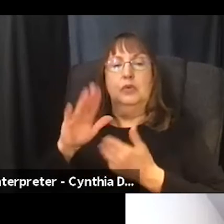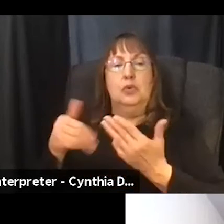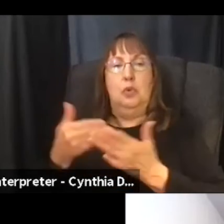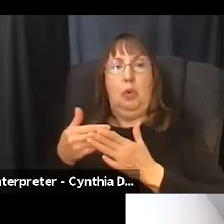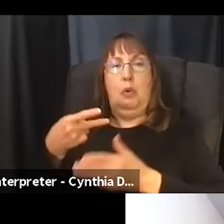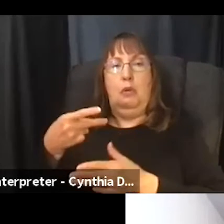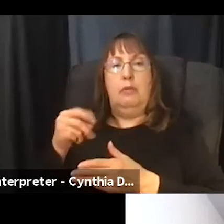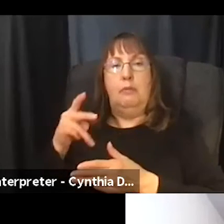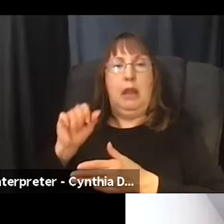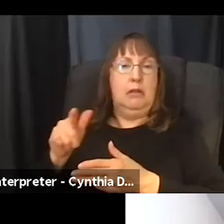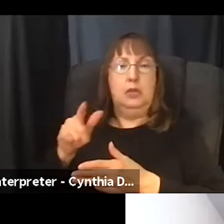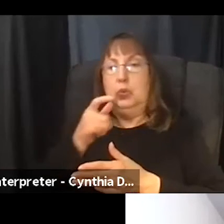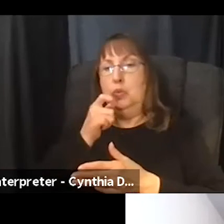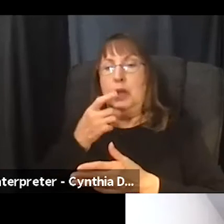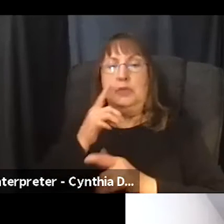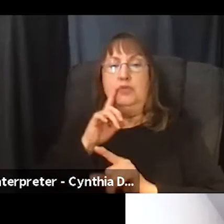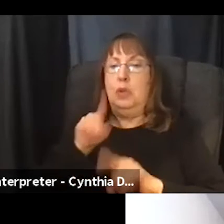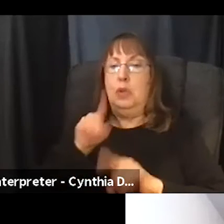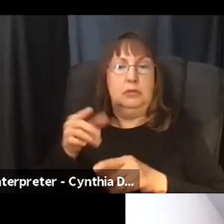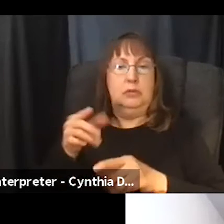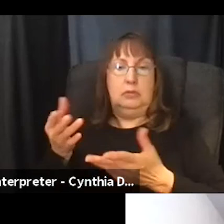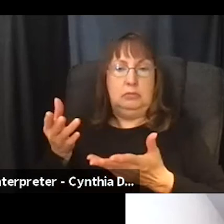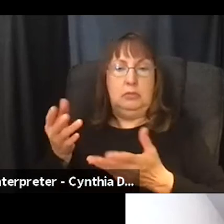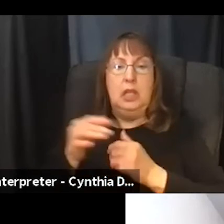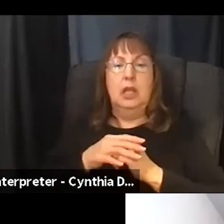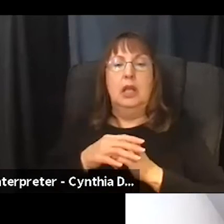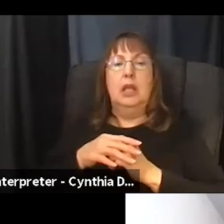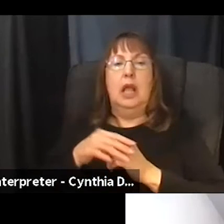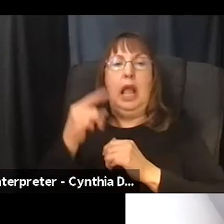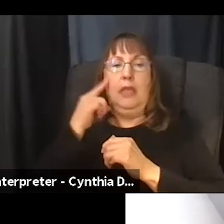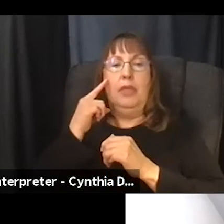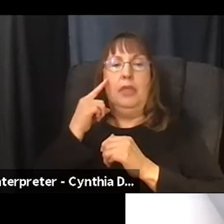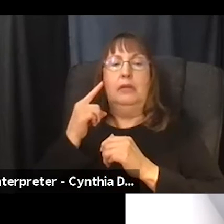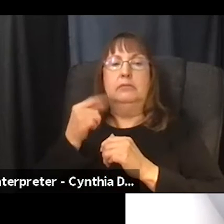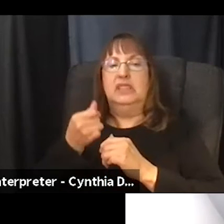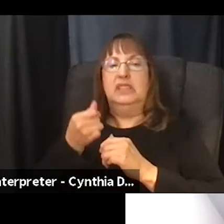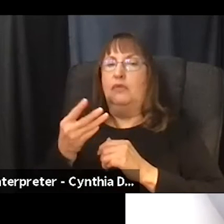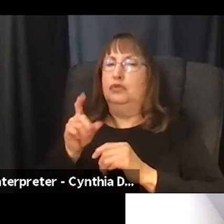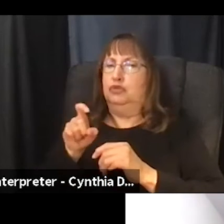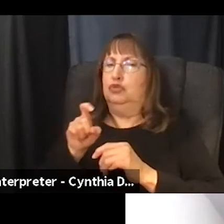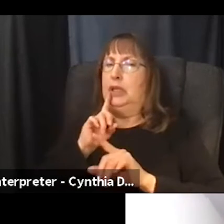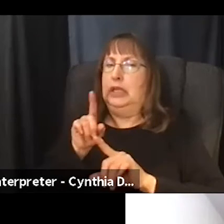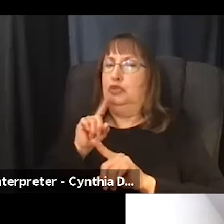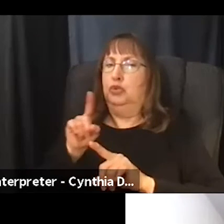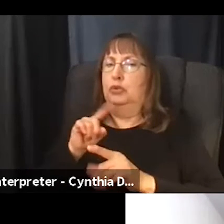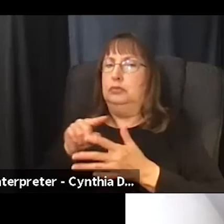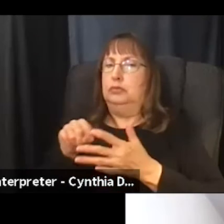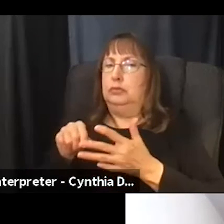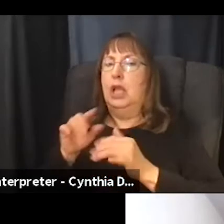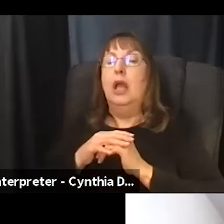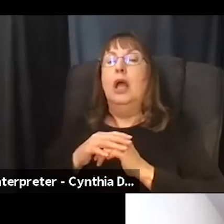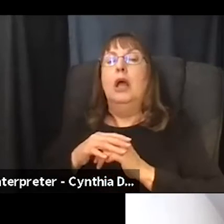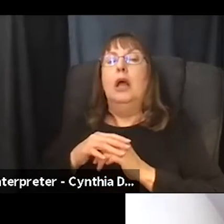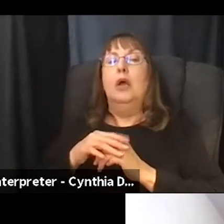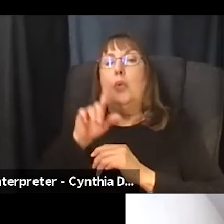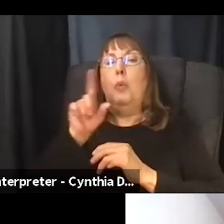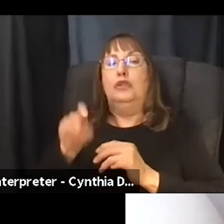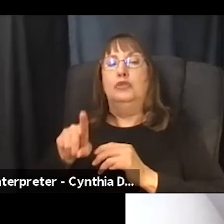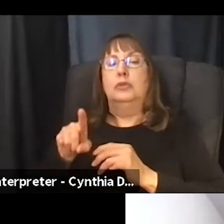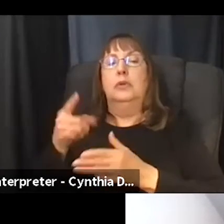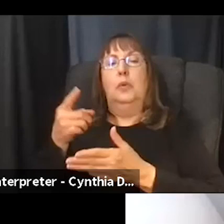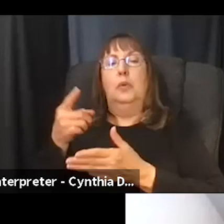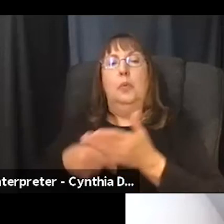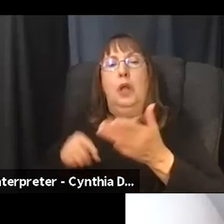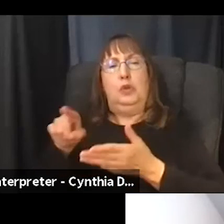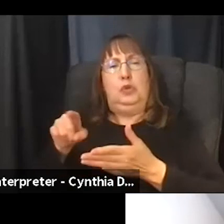to answer first is perfectly fine, but I think a couple of us should. What do you sense that the students are looking for as